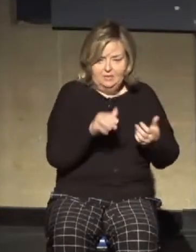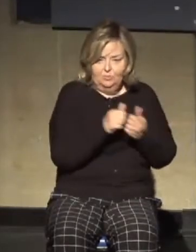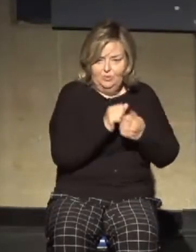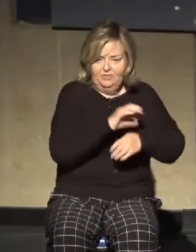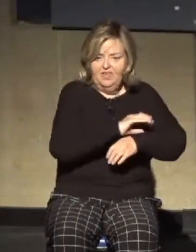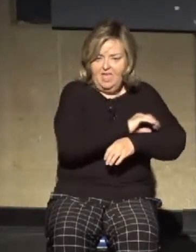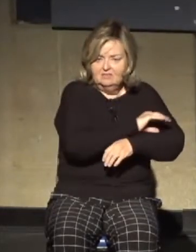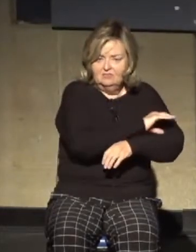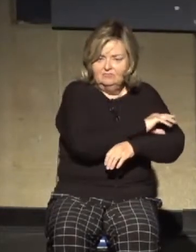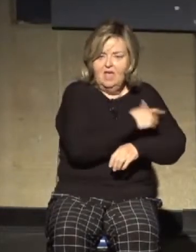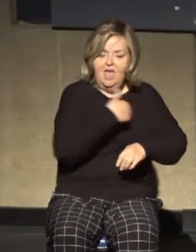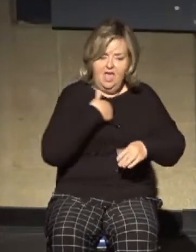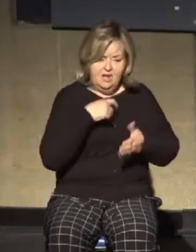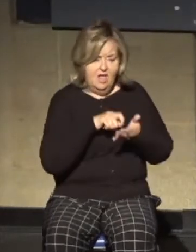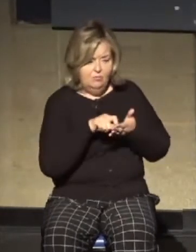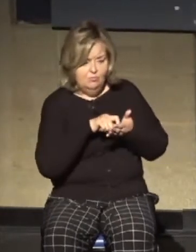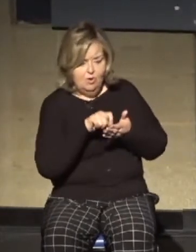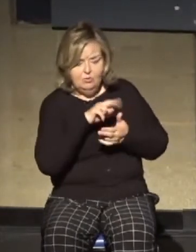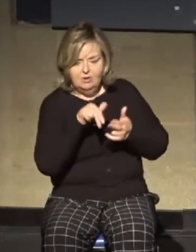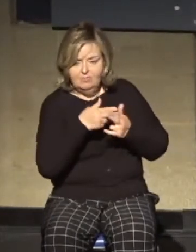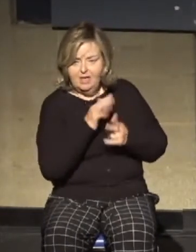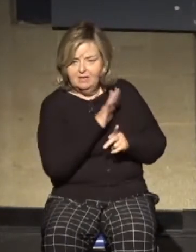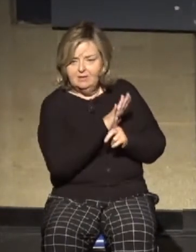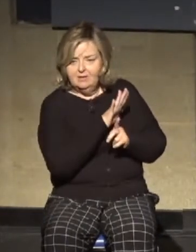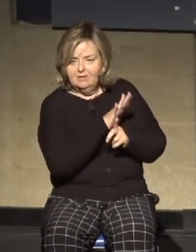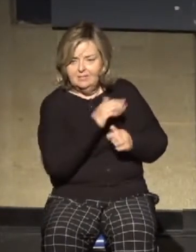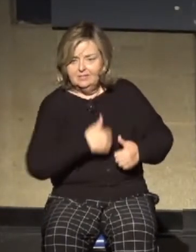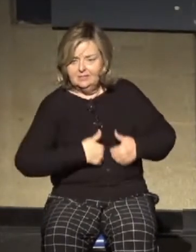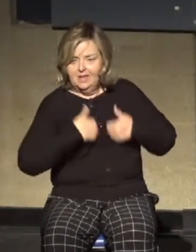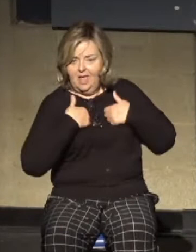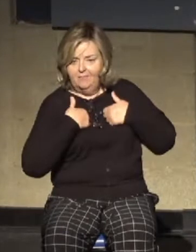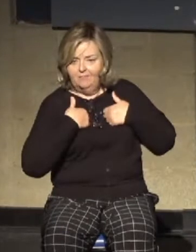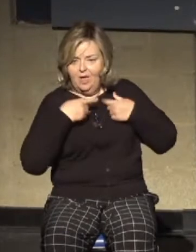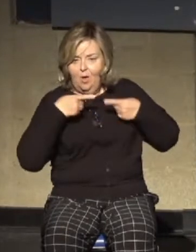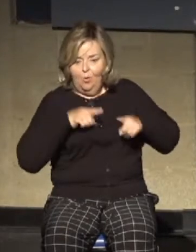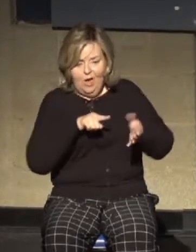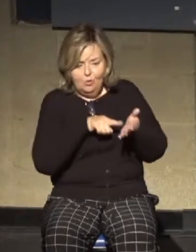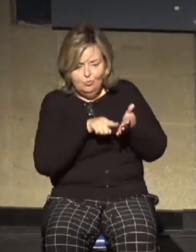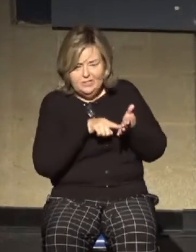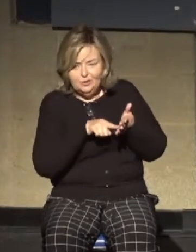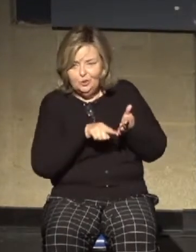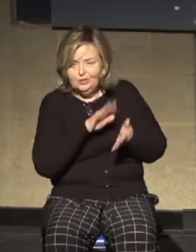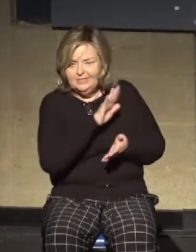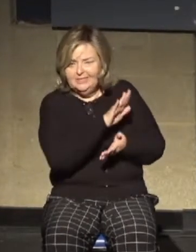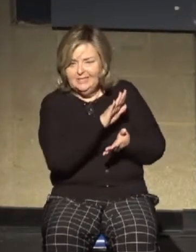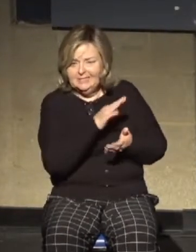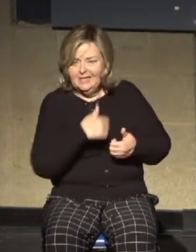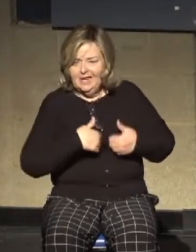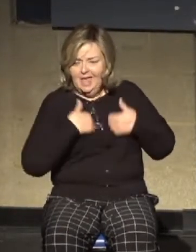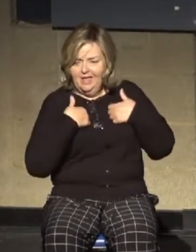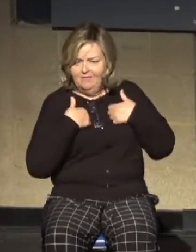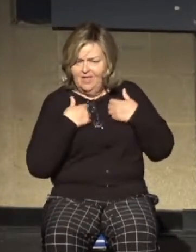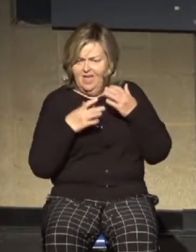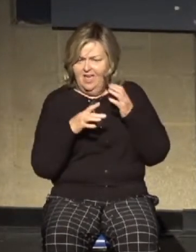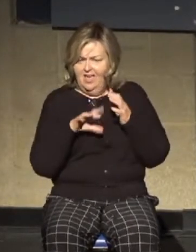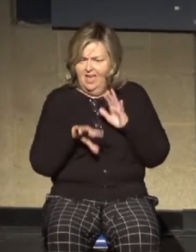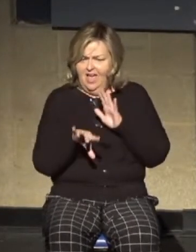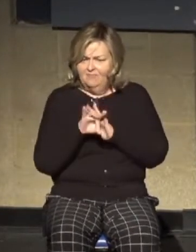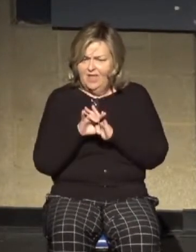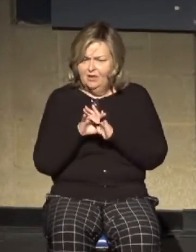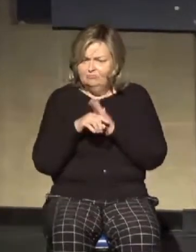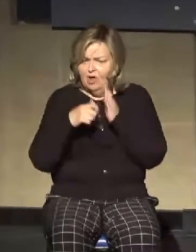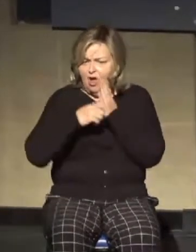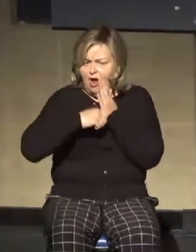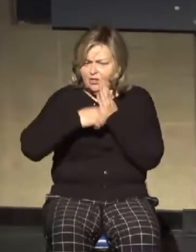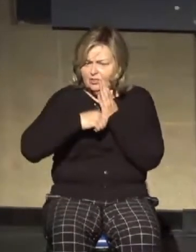article about his life and legacy. While researching about him, I found several articles that he had